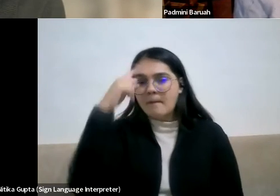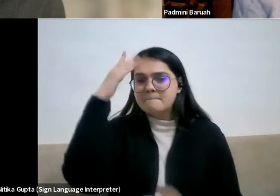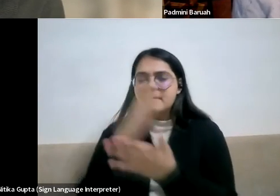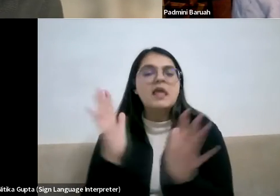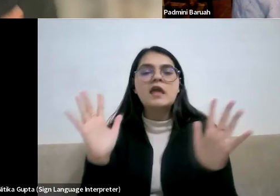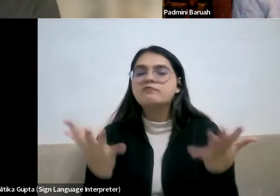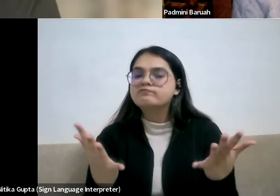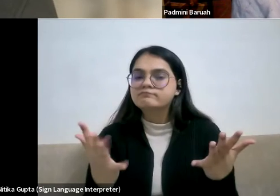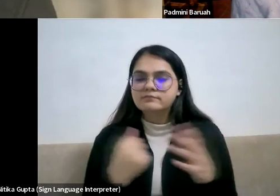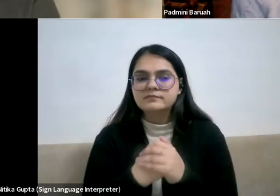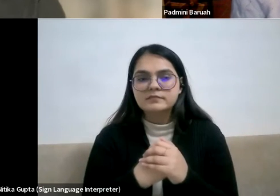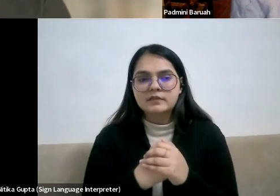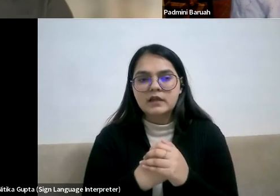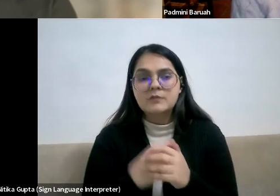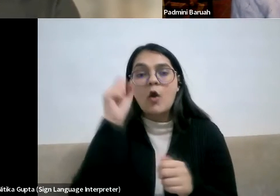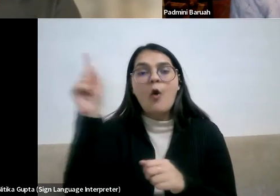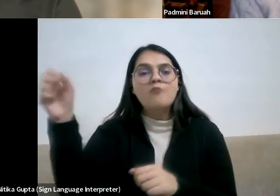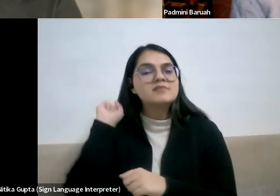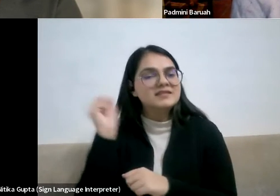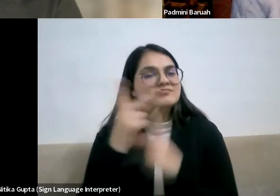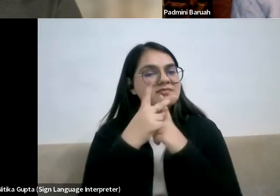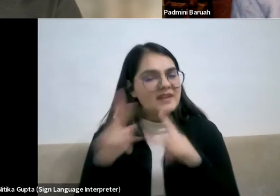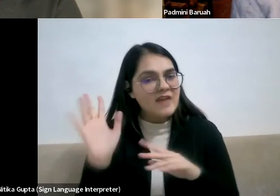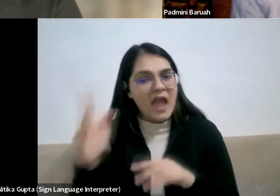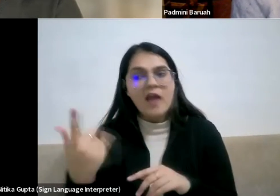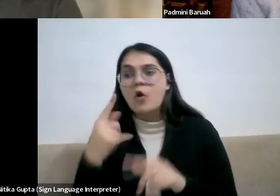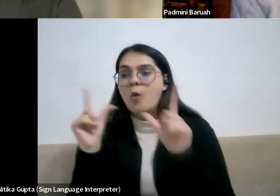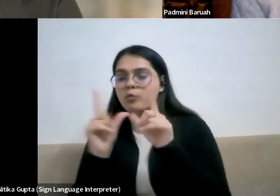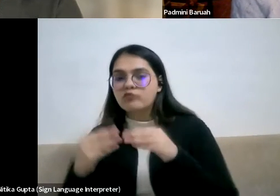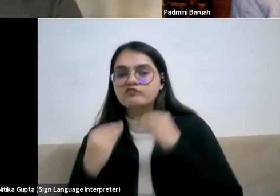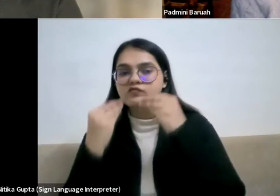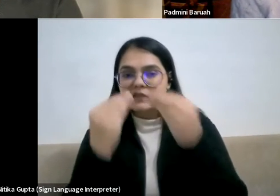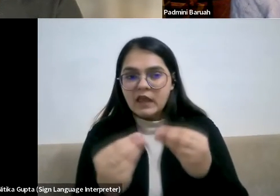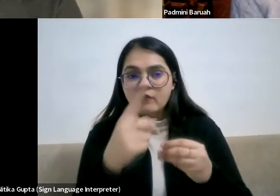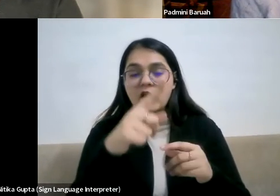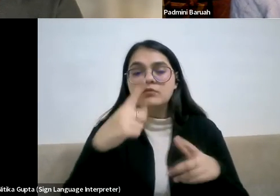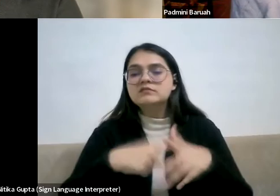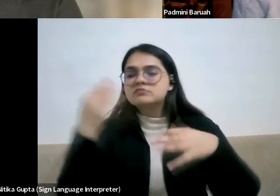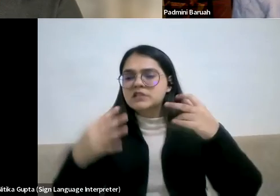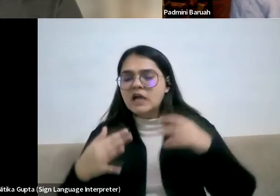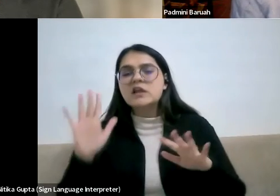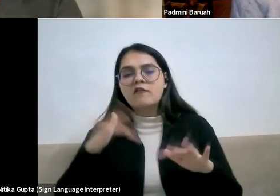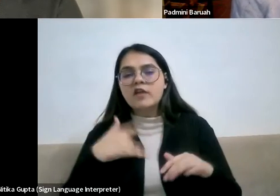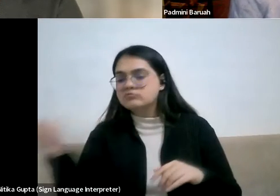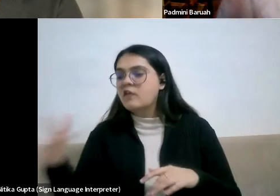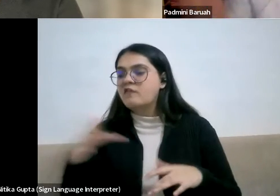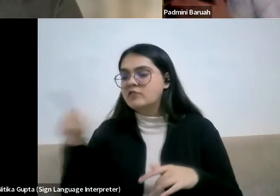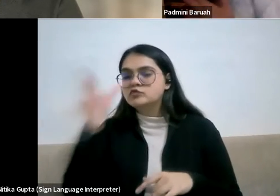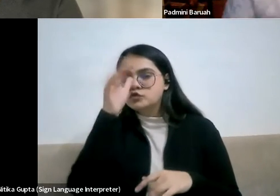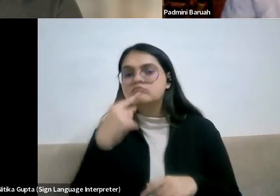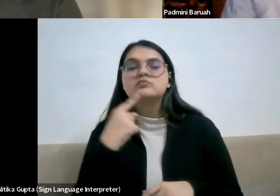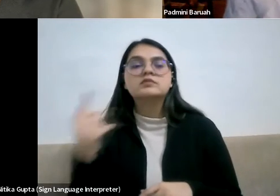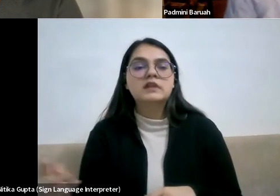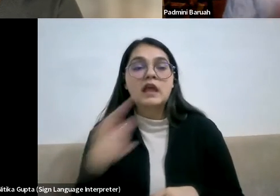discount the testimonies or pieces of evidence that people put forward. I in fact have a whole table